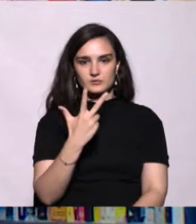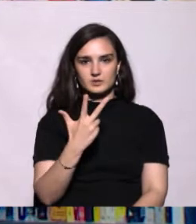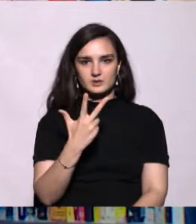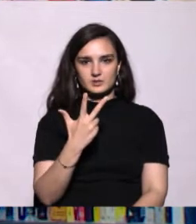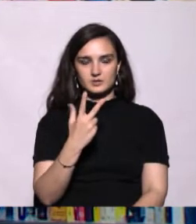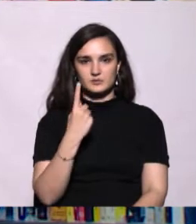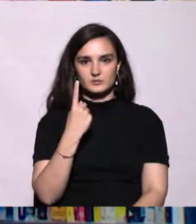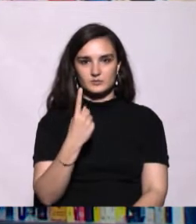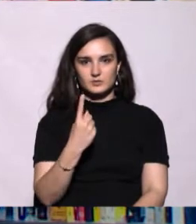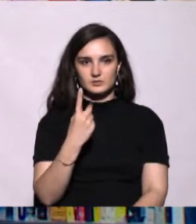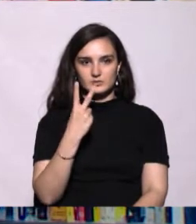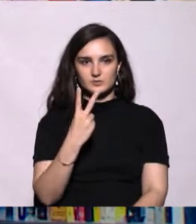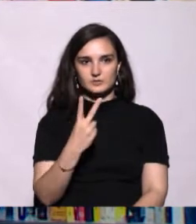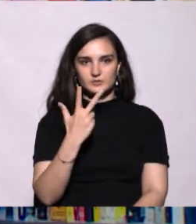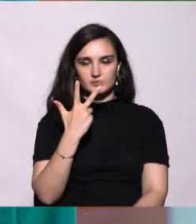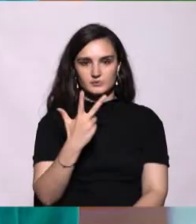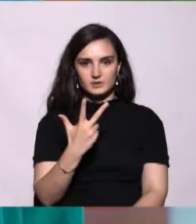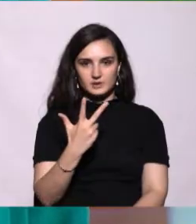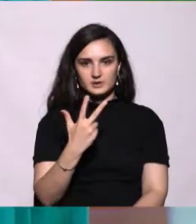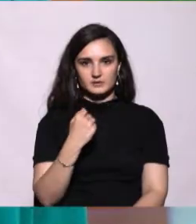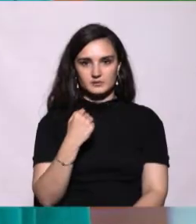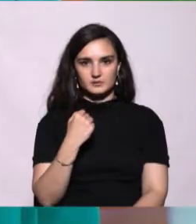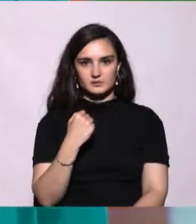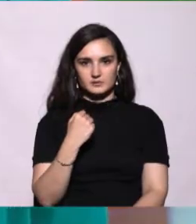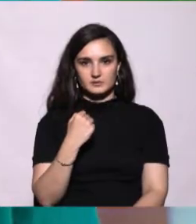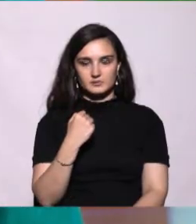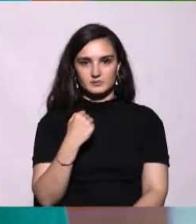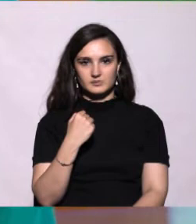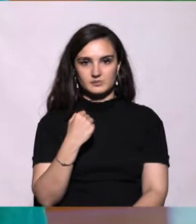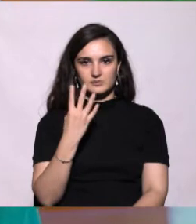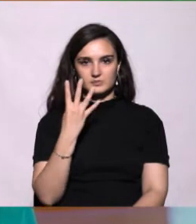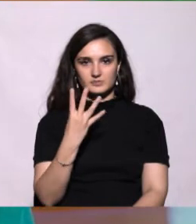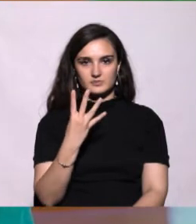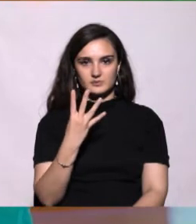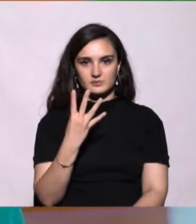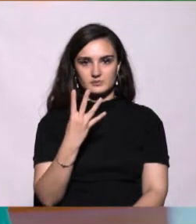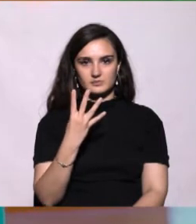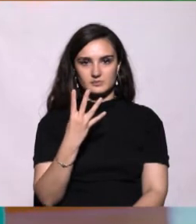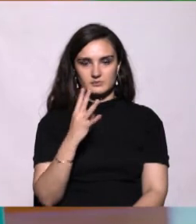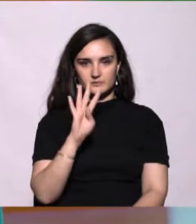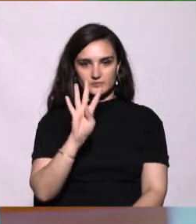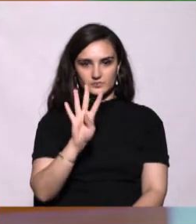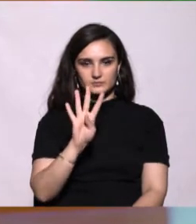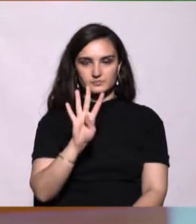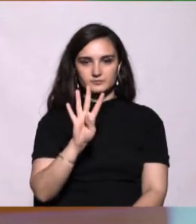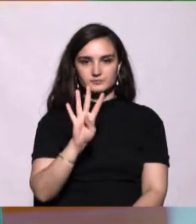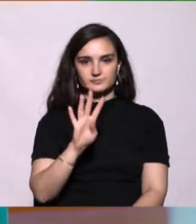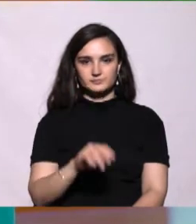three. Together. One, two, three. Bravo. Four.